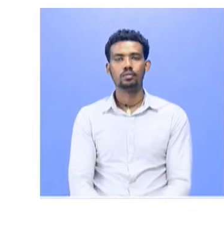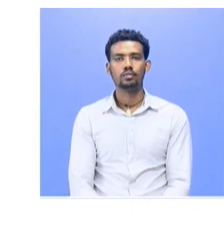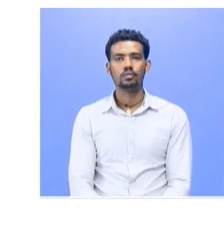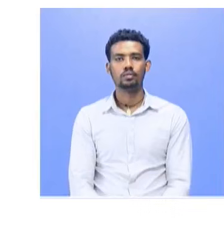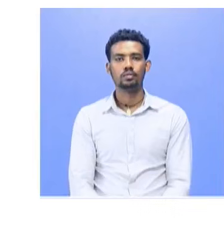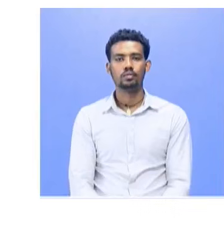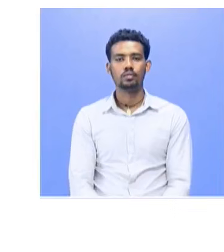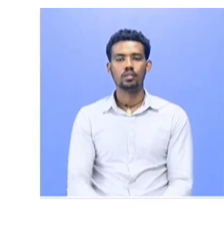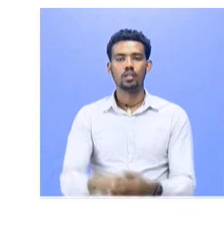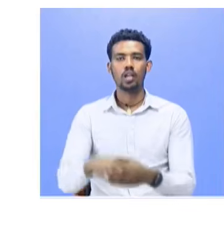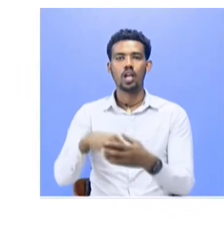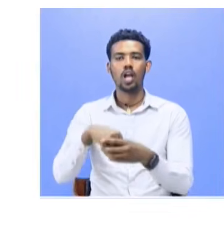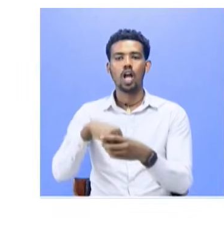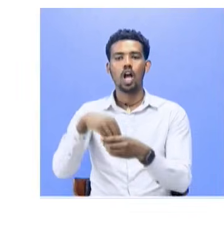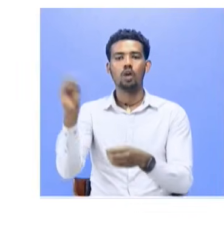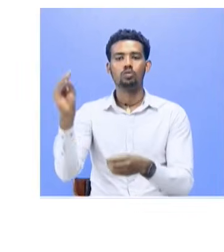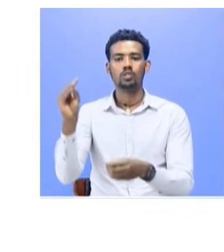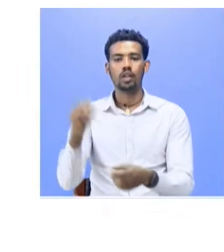outside.